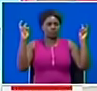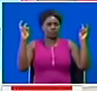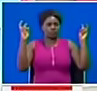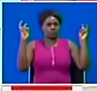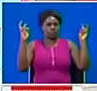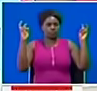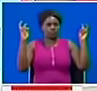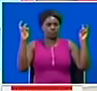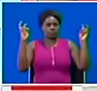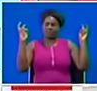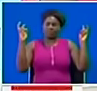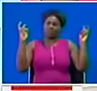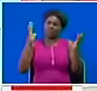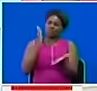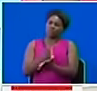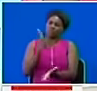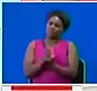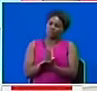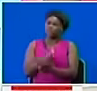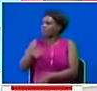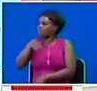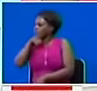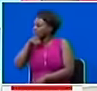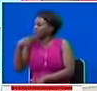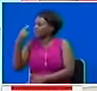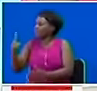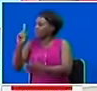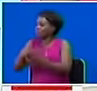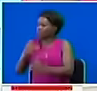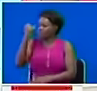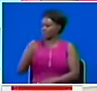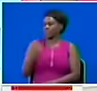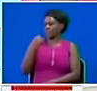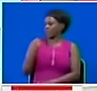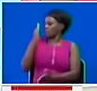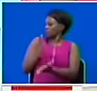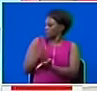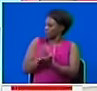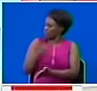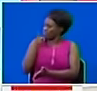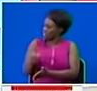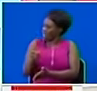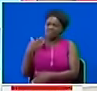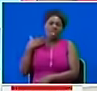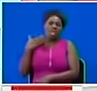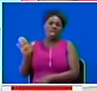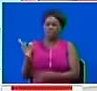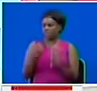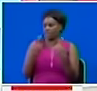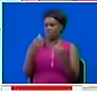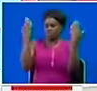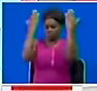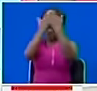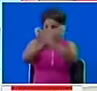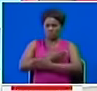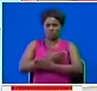land. So just what exactly did the NASA leader say in Kajiado, and did it actually amount to hate speech? Tonight, we have